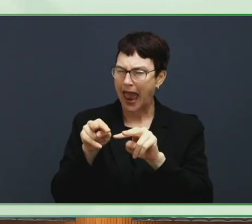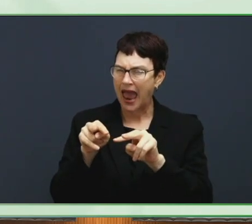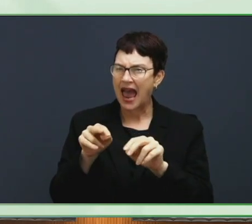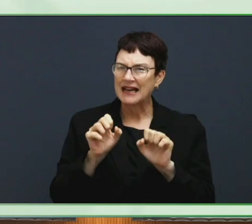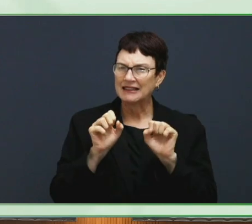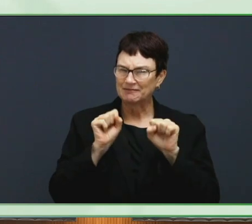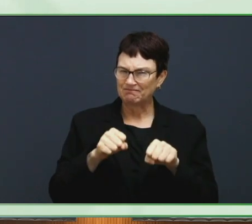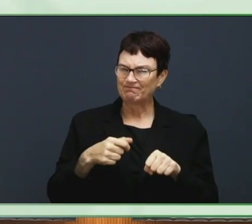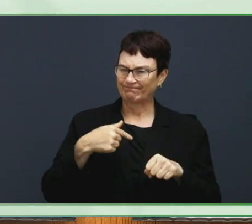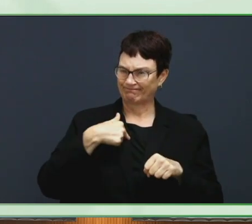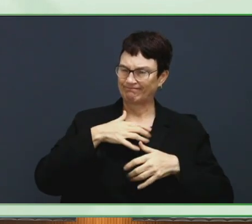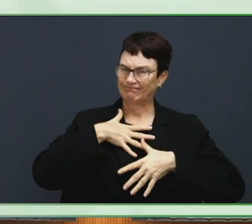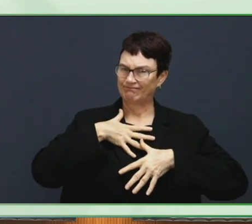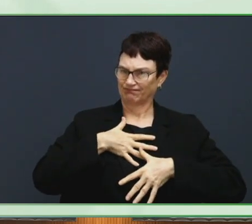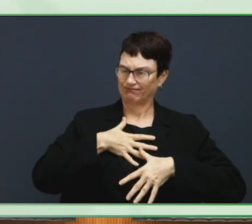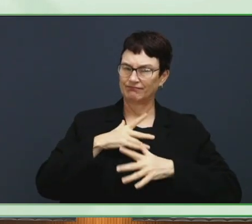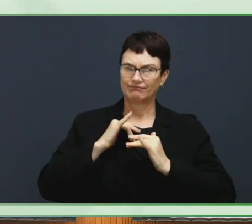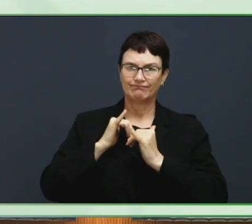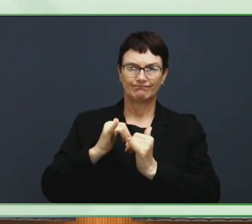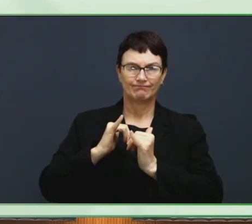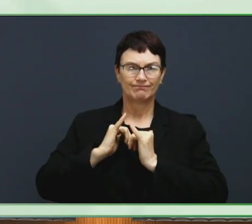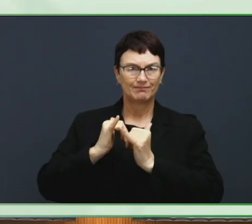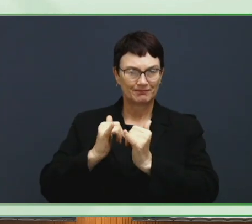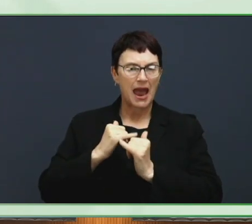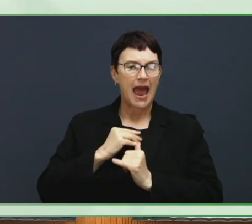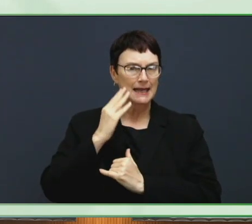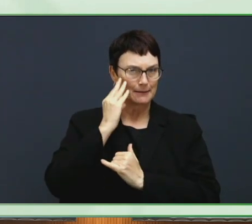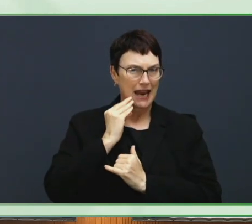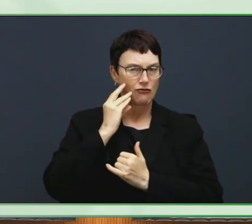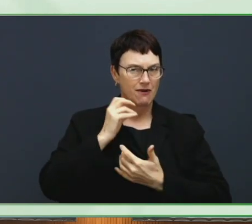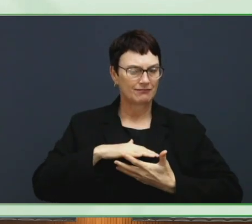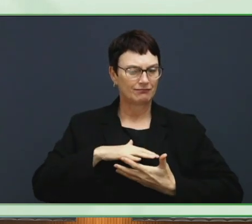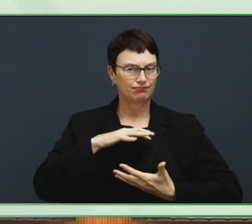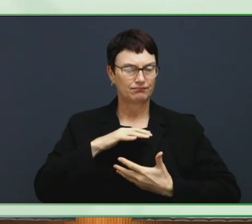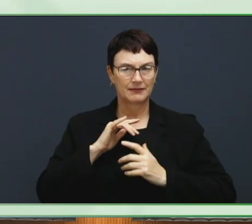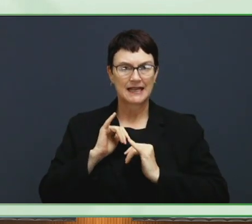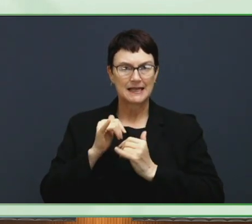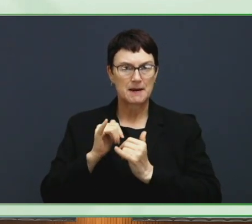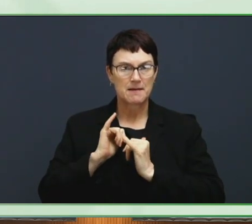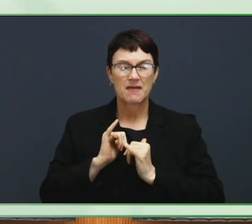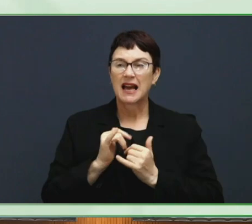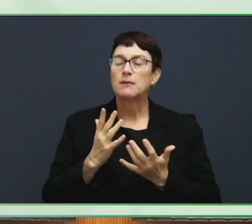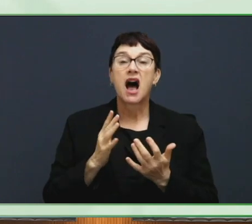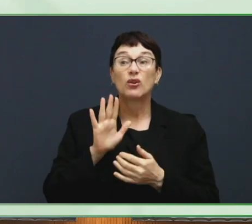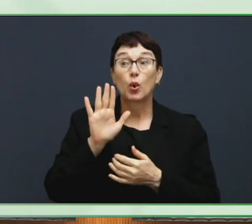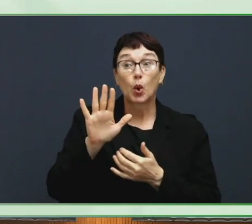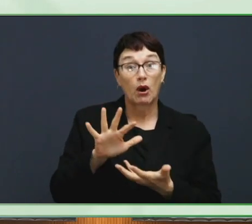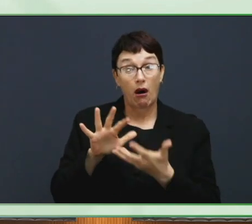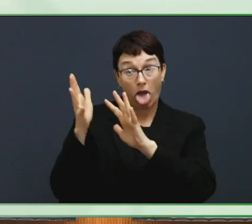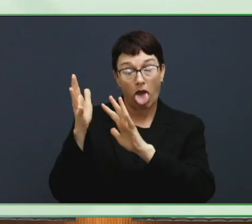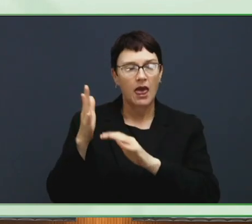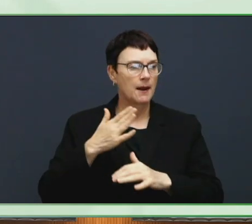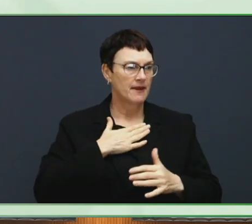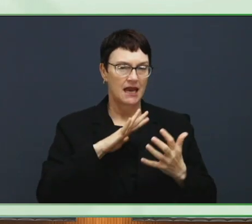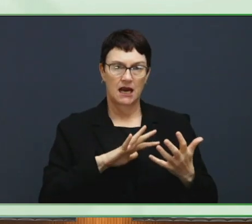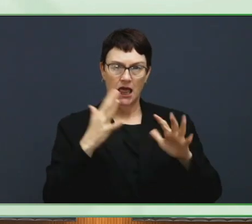different parts of the world with different types of crisis. So there are so many more things we